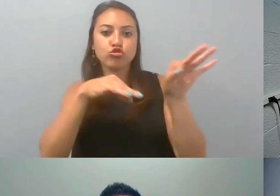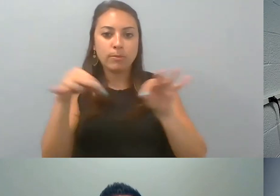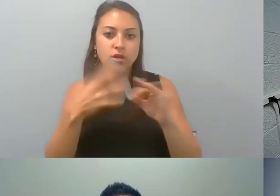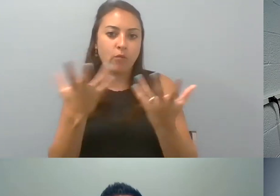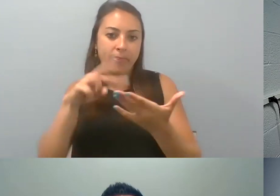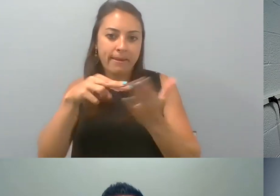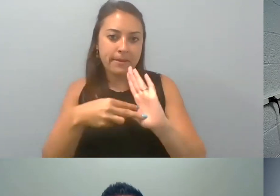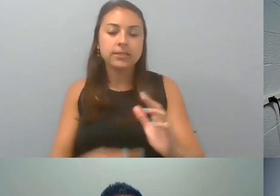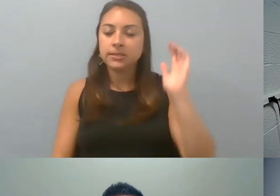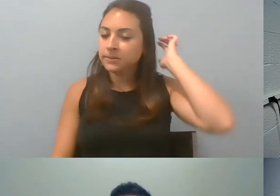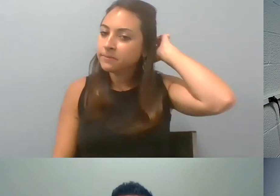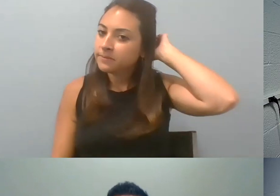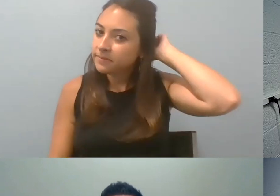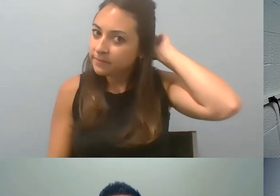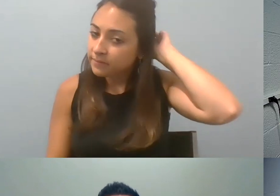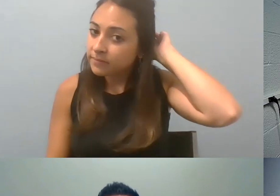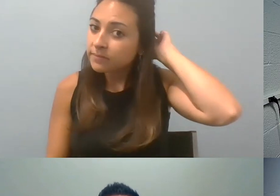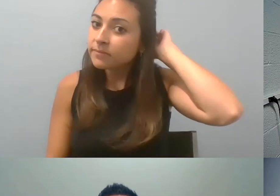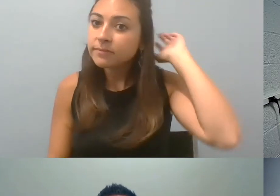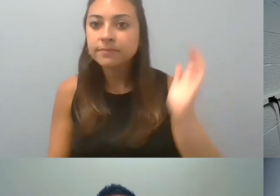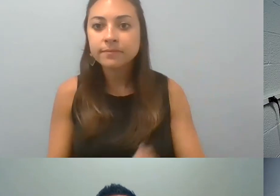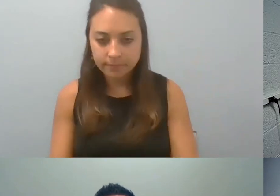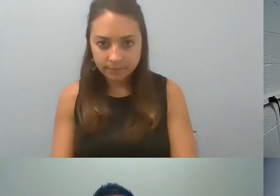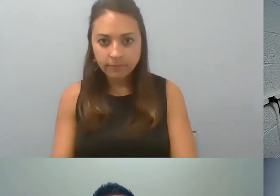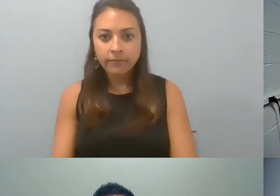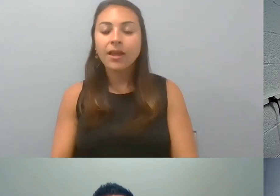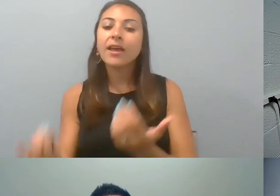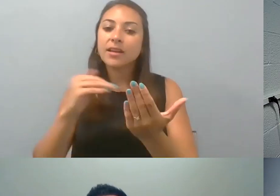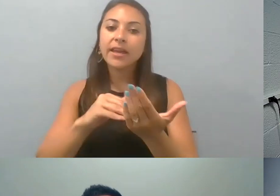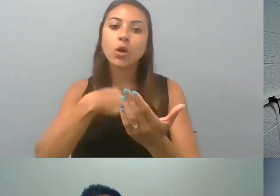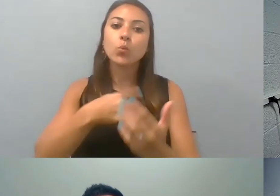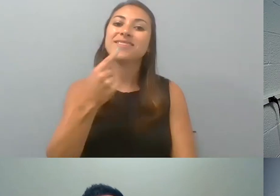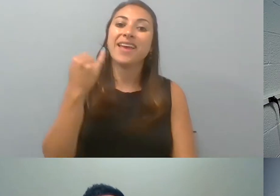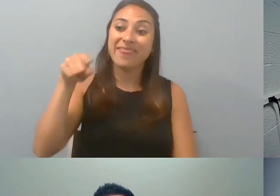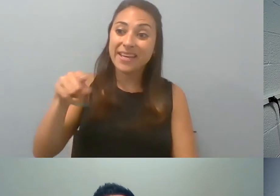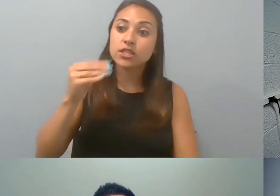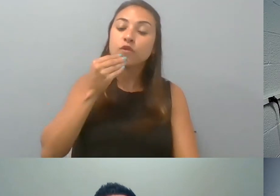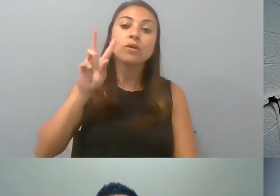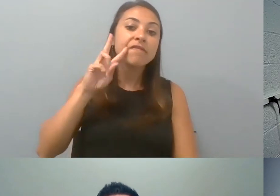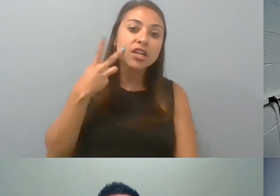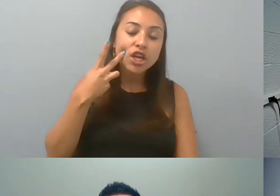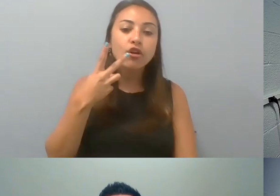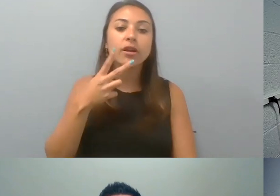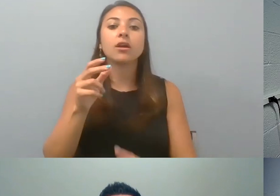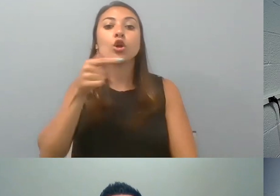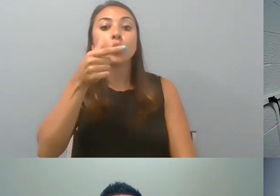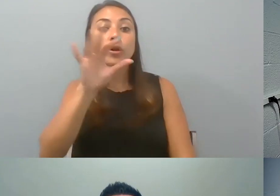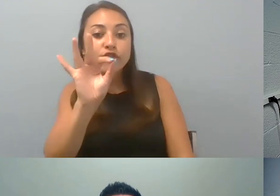then it would we indicate if things are vegan, if they're vegetarian, if they're made without gluten, and halal. And then we do